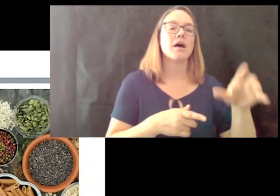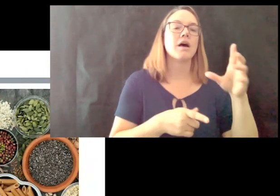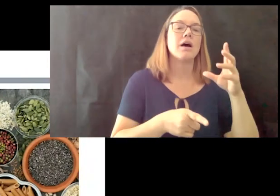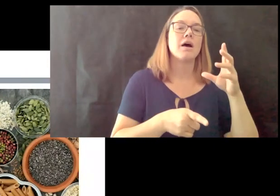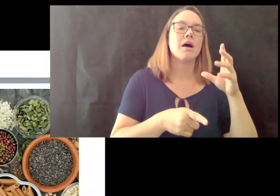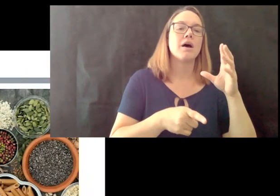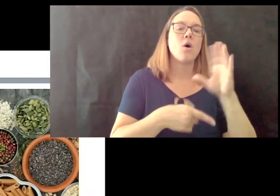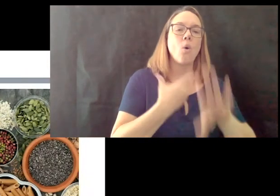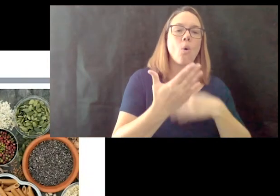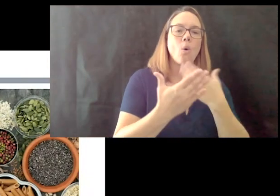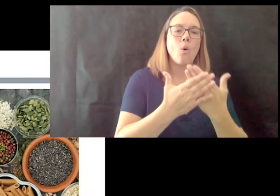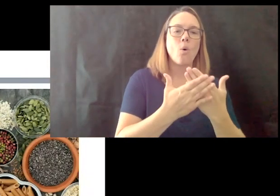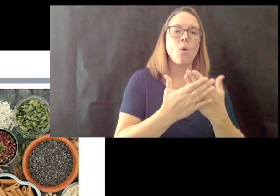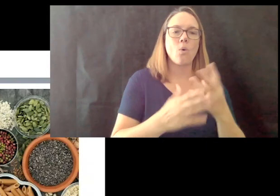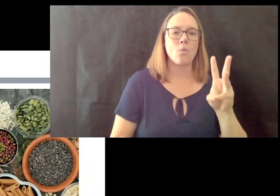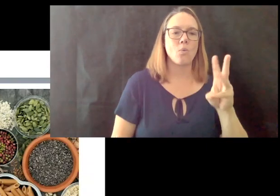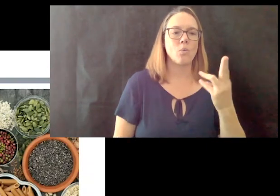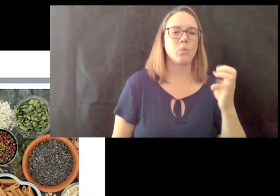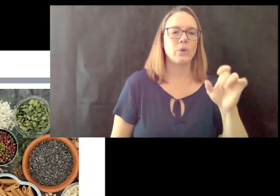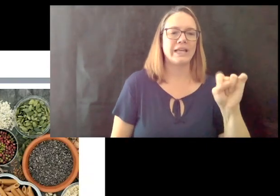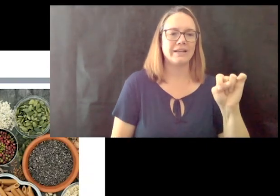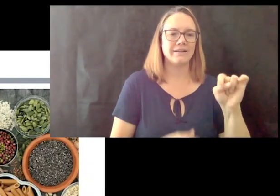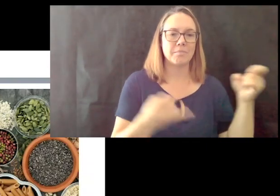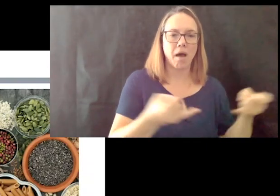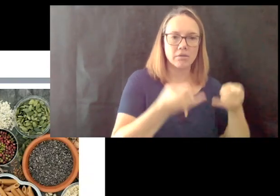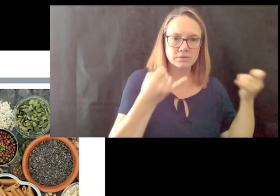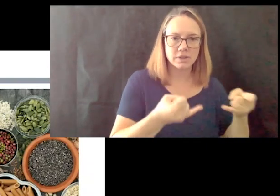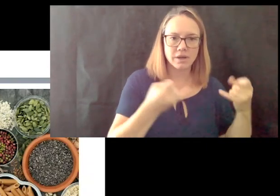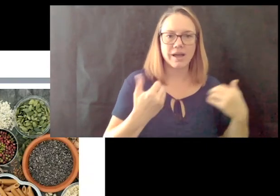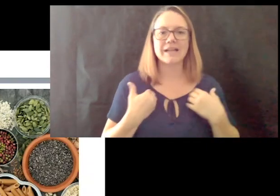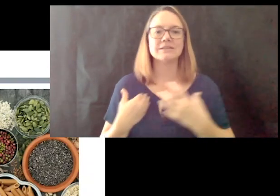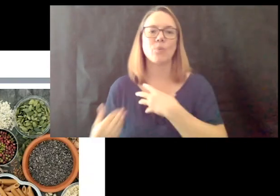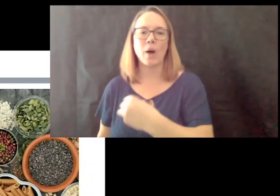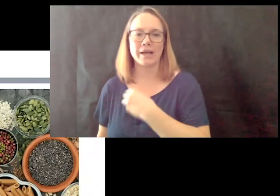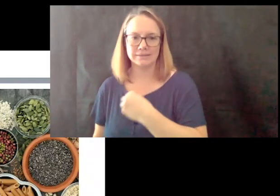as a counterpart. And we just want to point out that